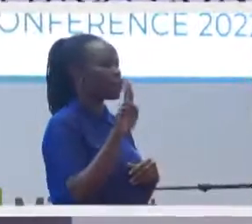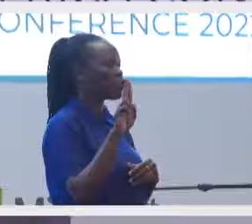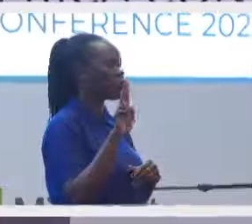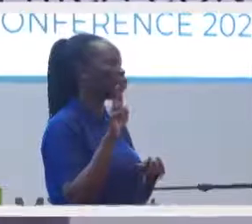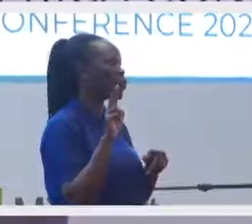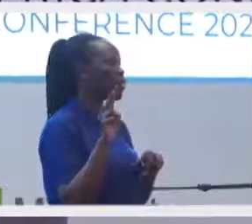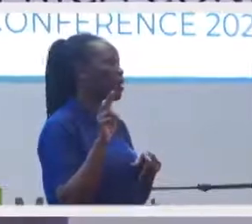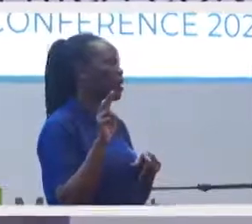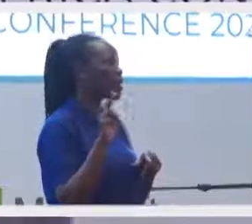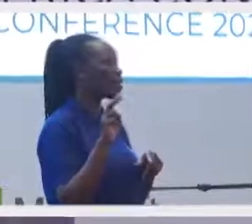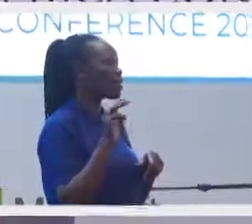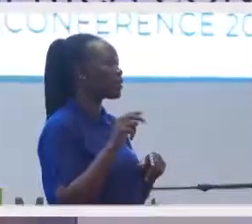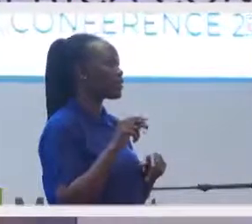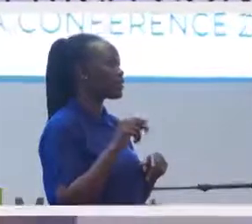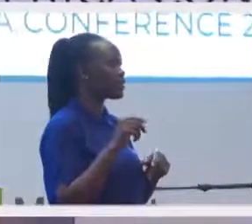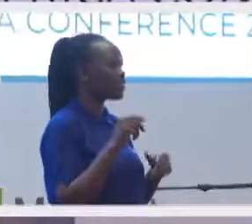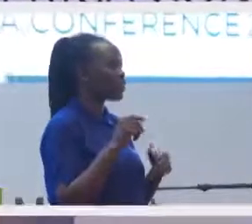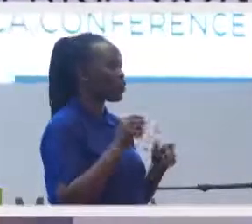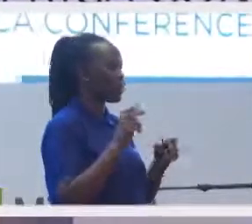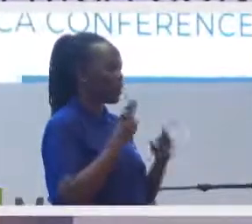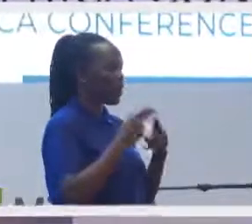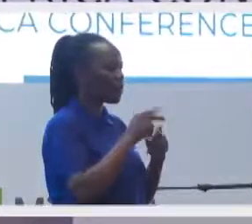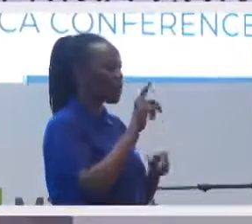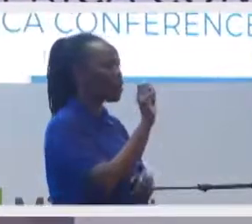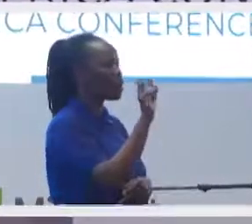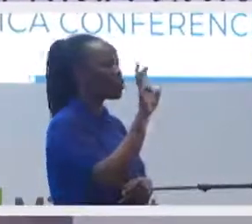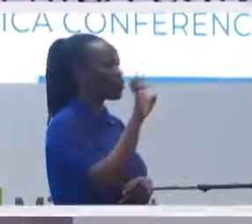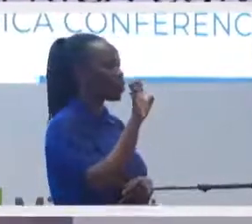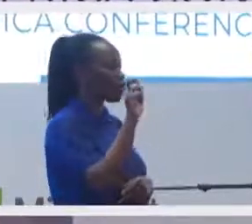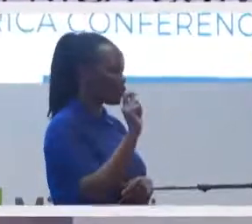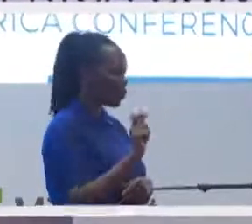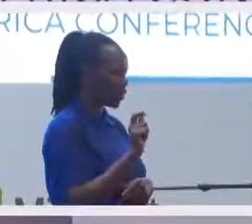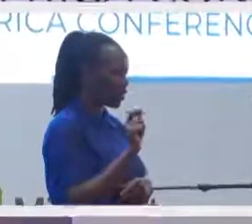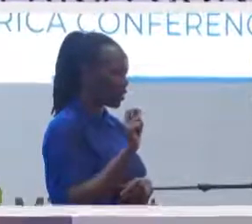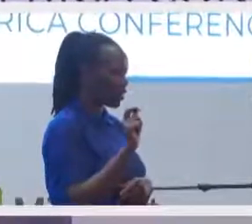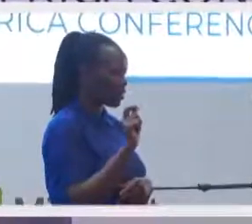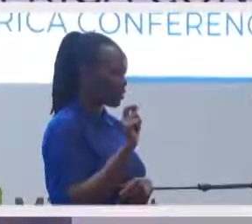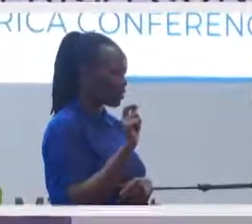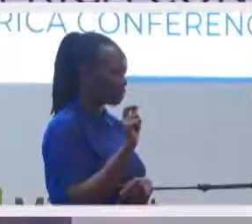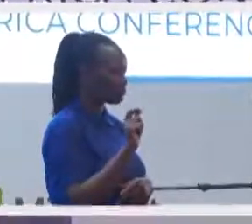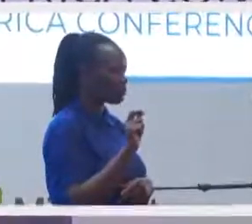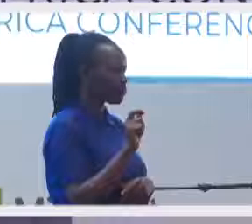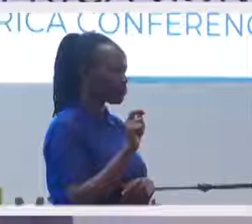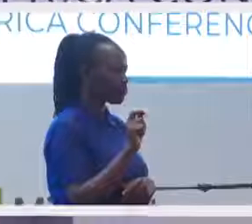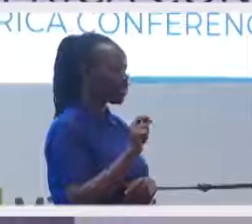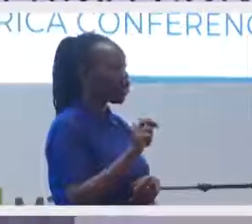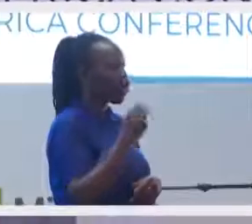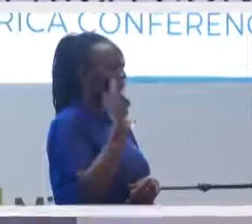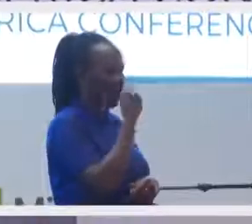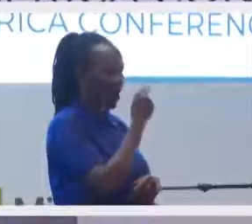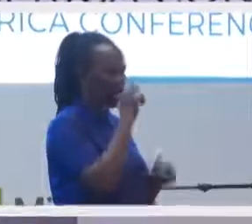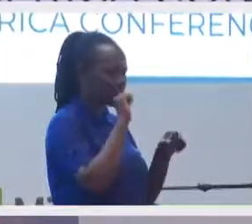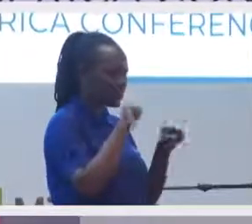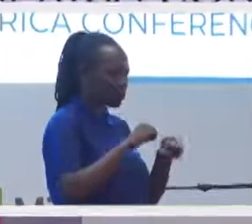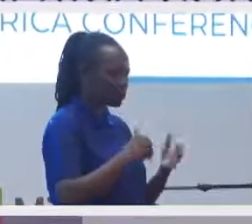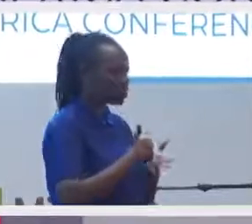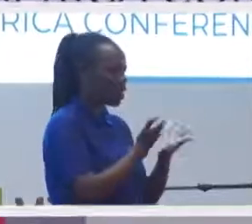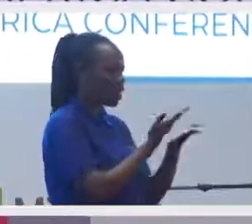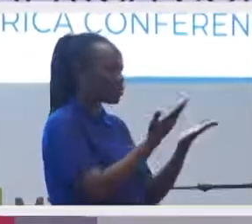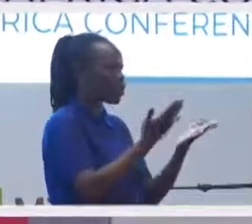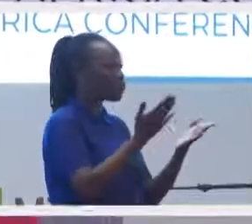a tweak on the UI, on the interface of your phone to make easier for you to turn on or turn